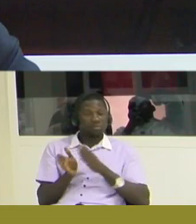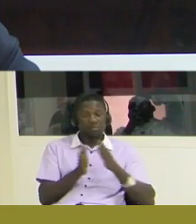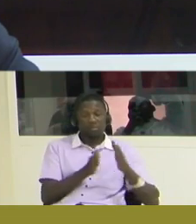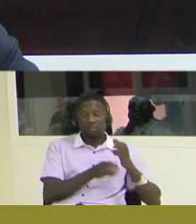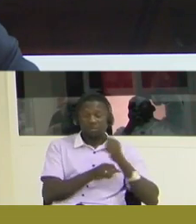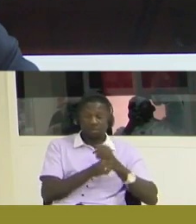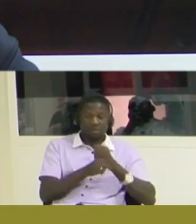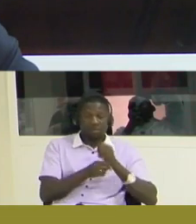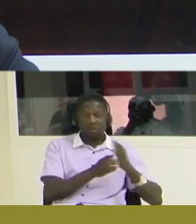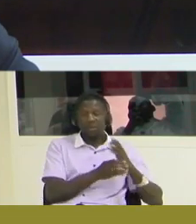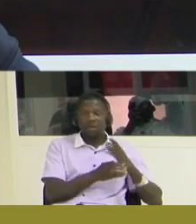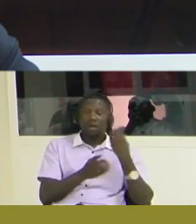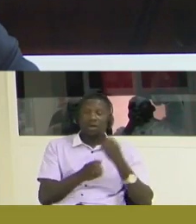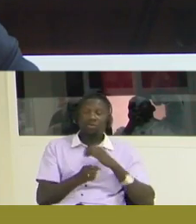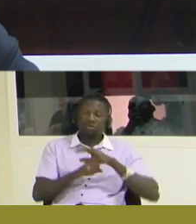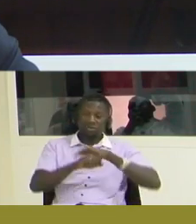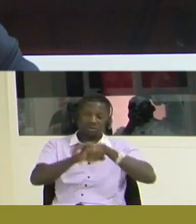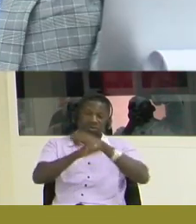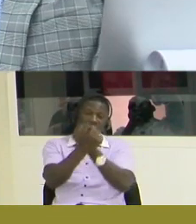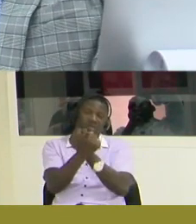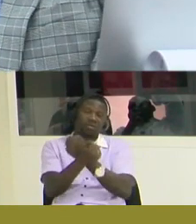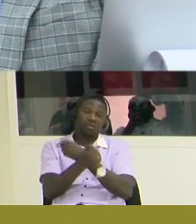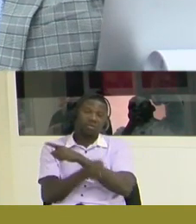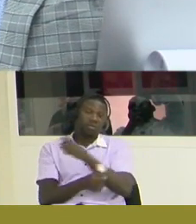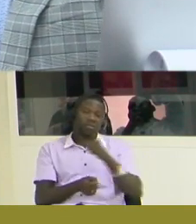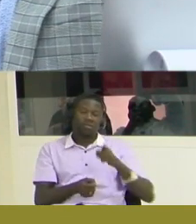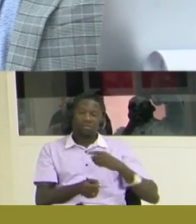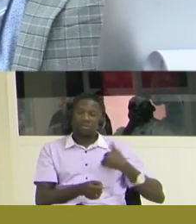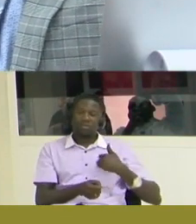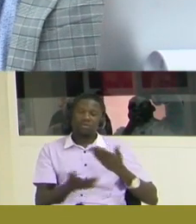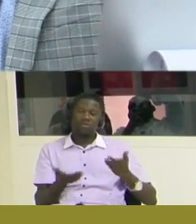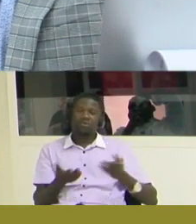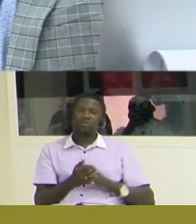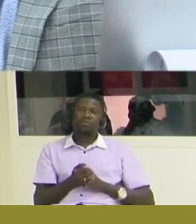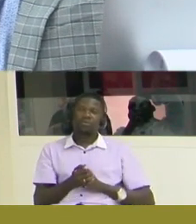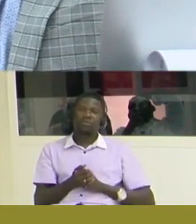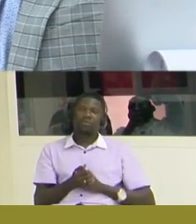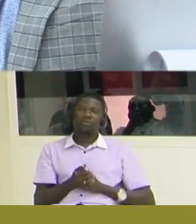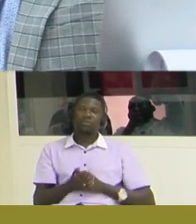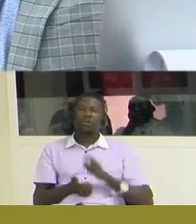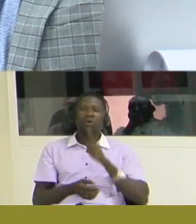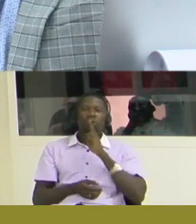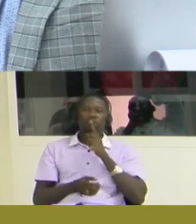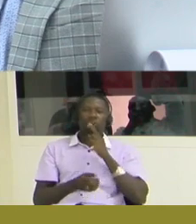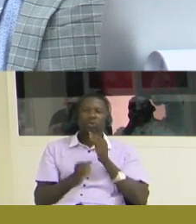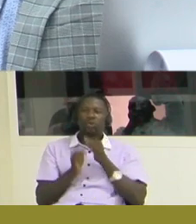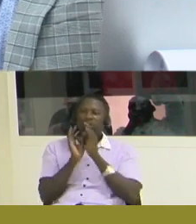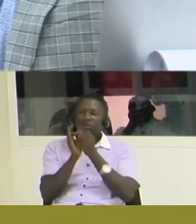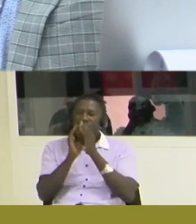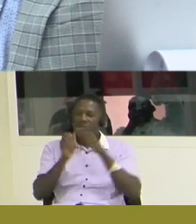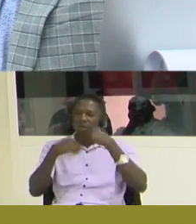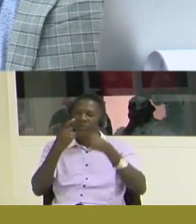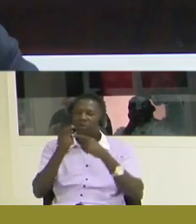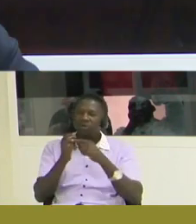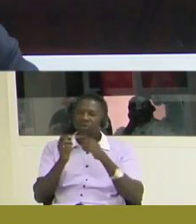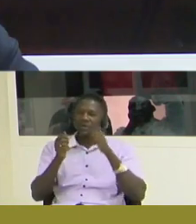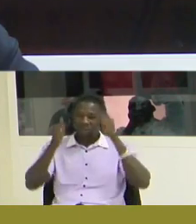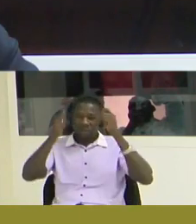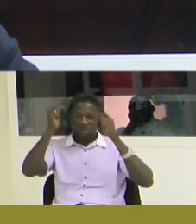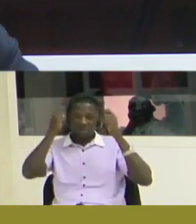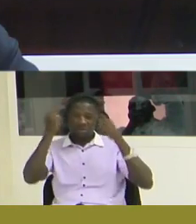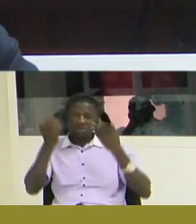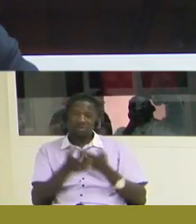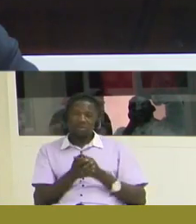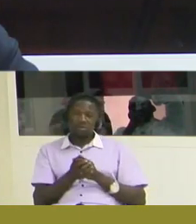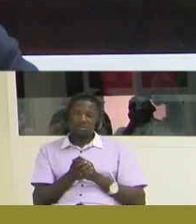effect arrests who was briefed about the impending demonstration I believe council